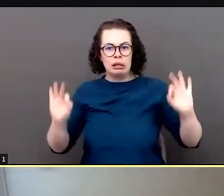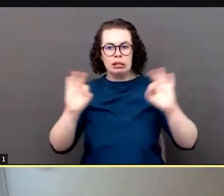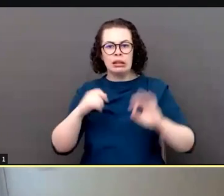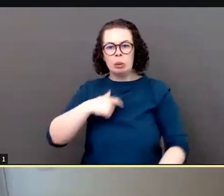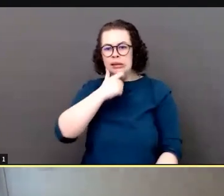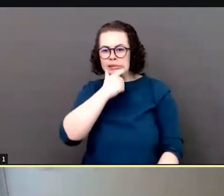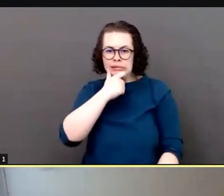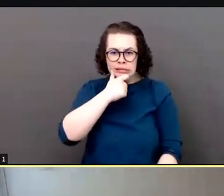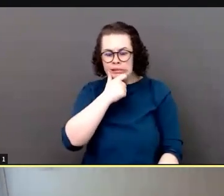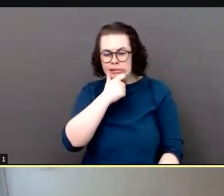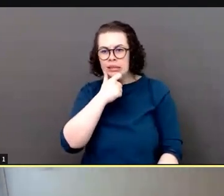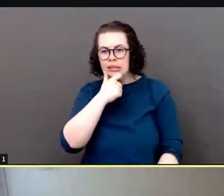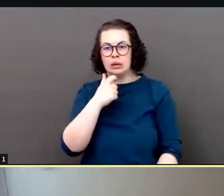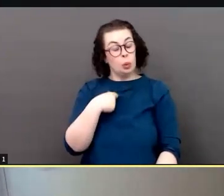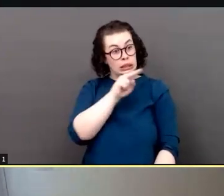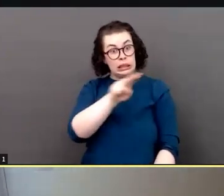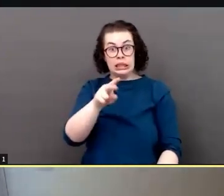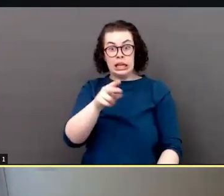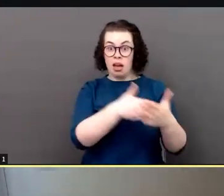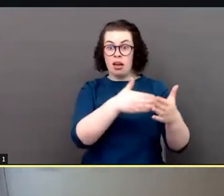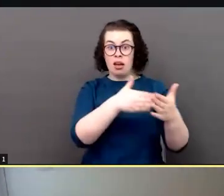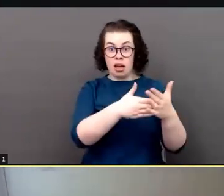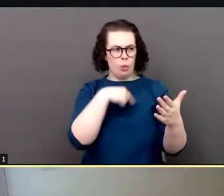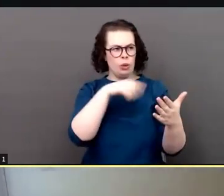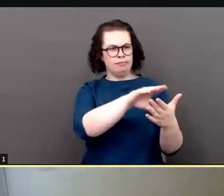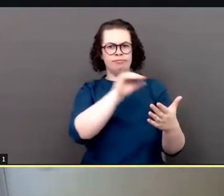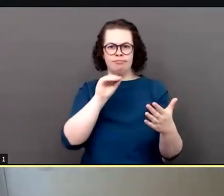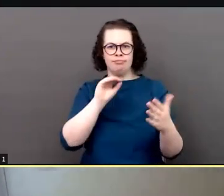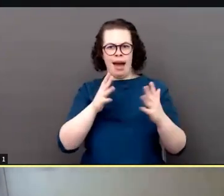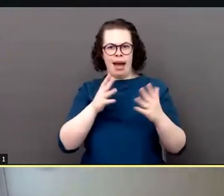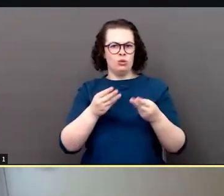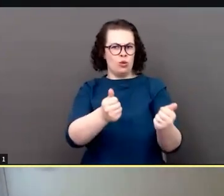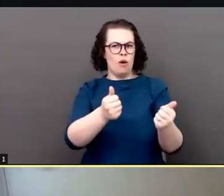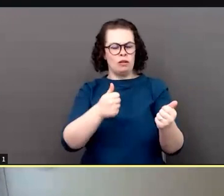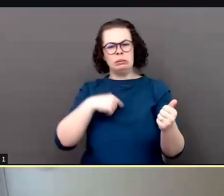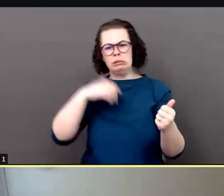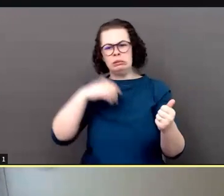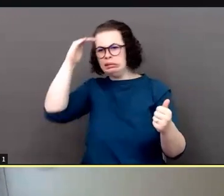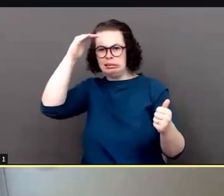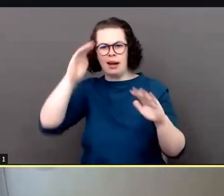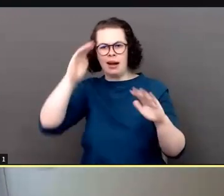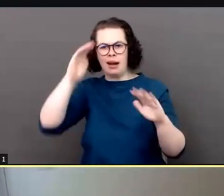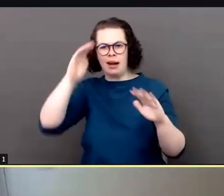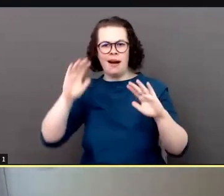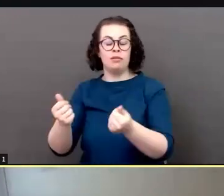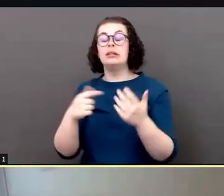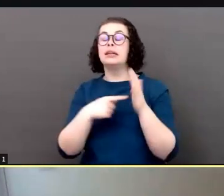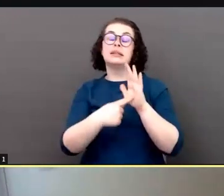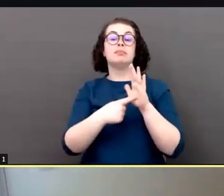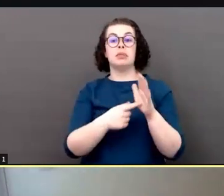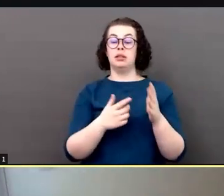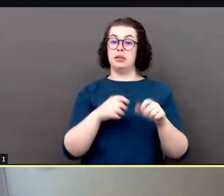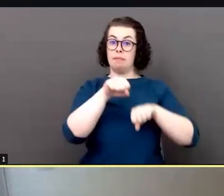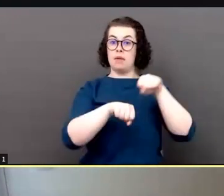solutions to the problems that come up. For instance, when you introduce a lot of bike lanes, bike paths in